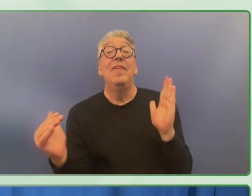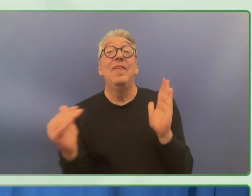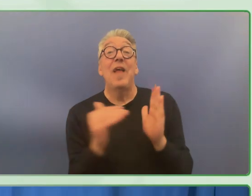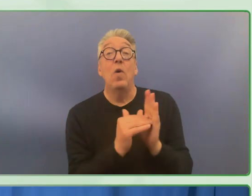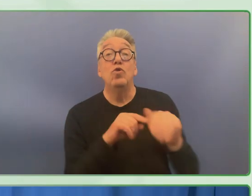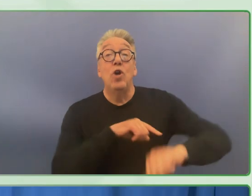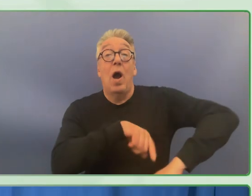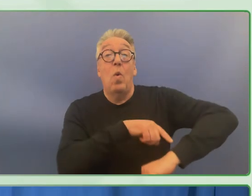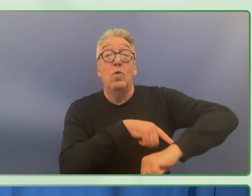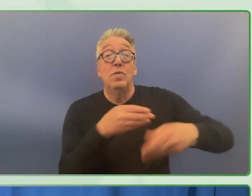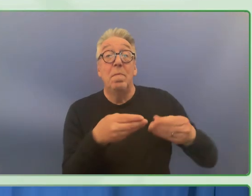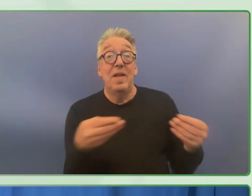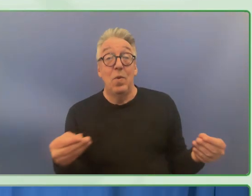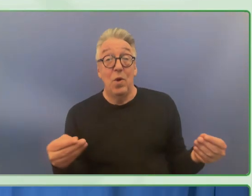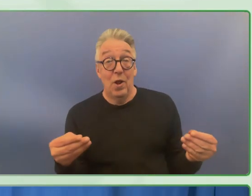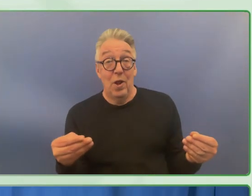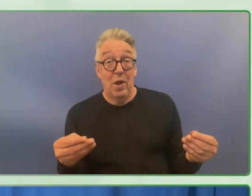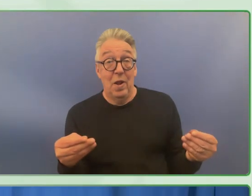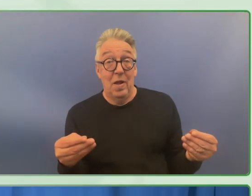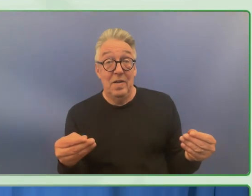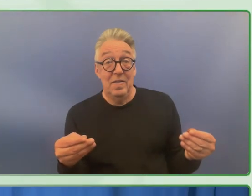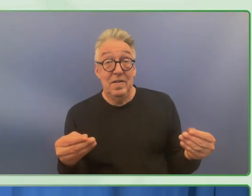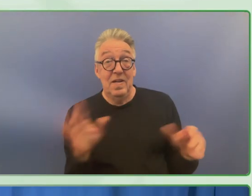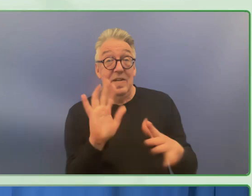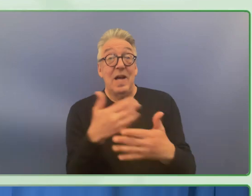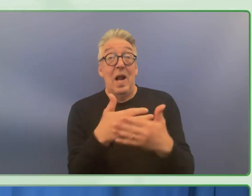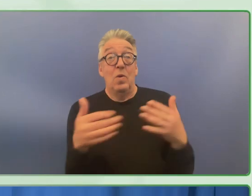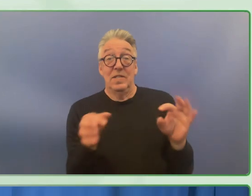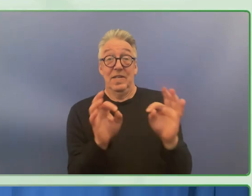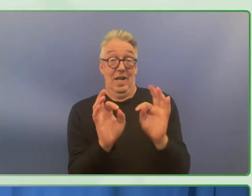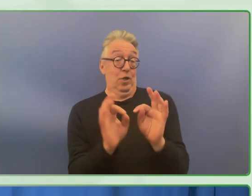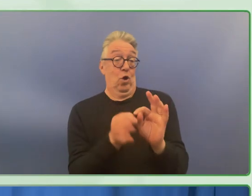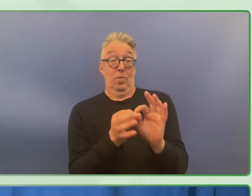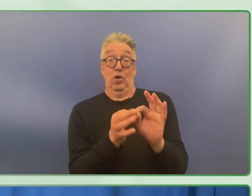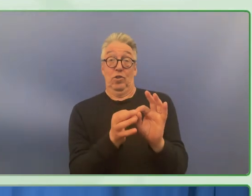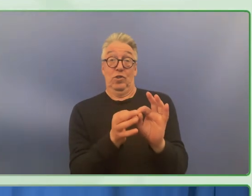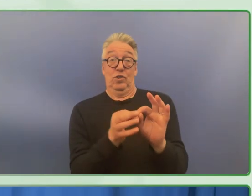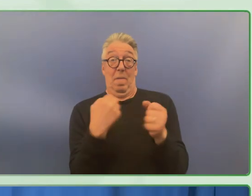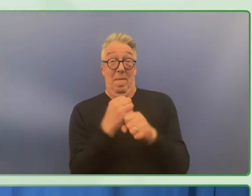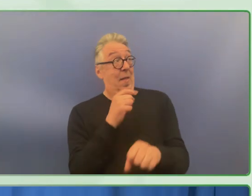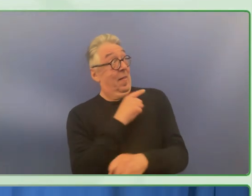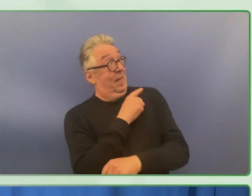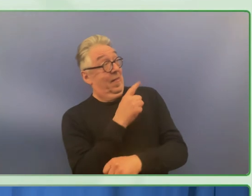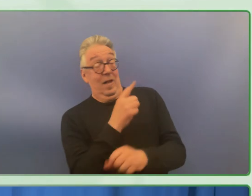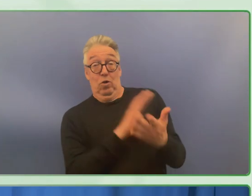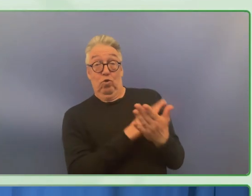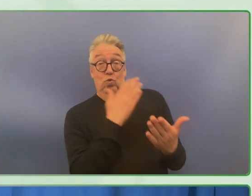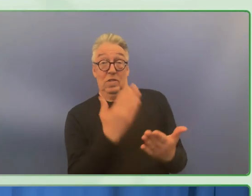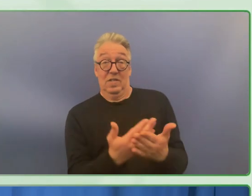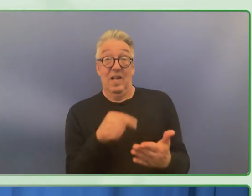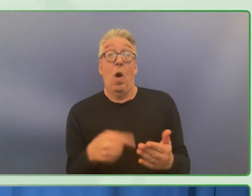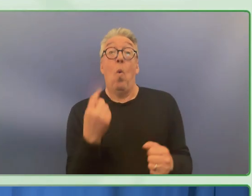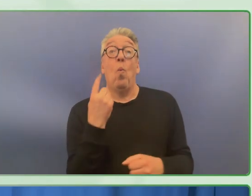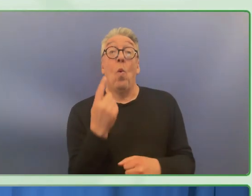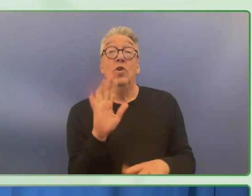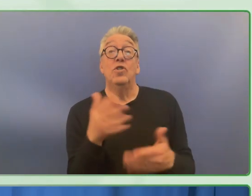take for sign language interpreters to make it translated in one sign language 7